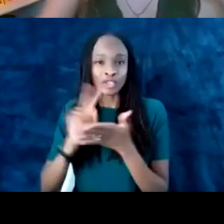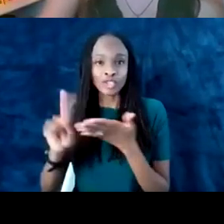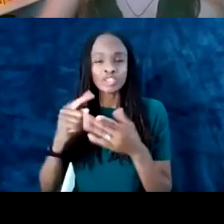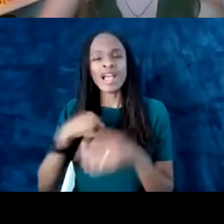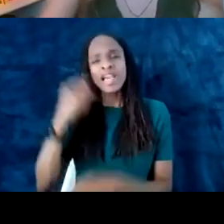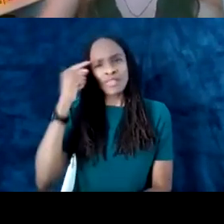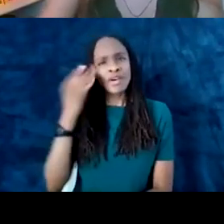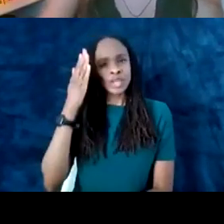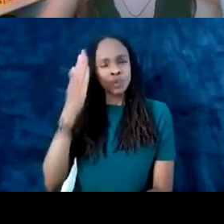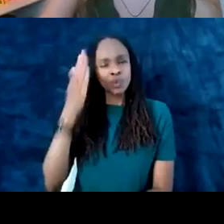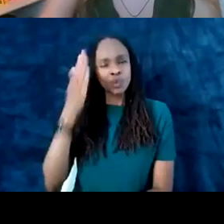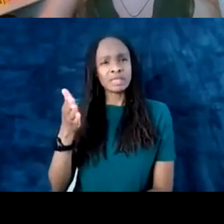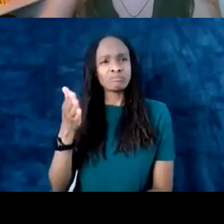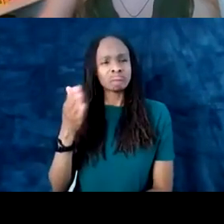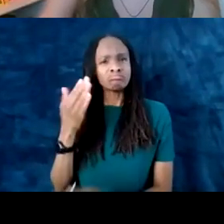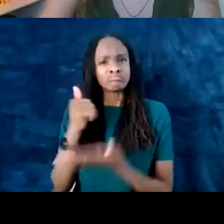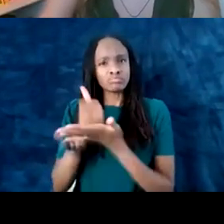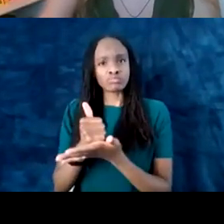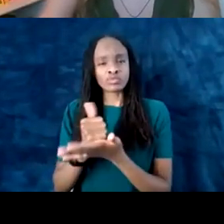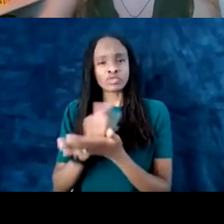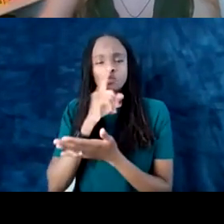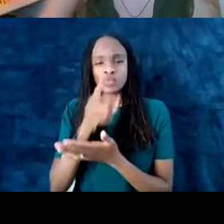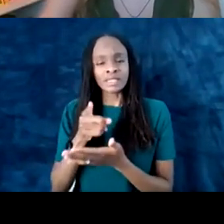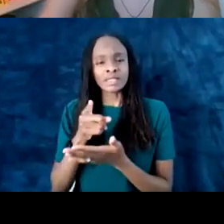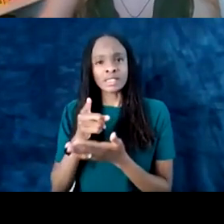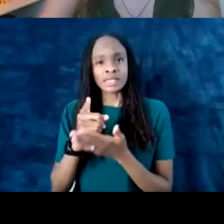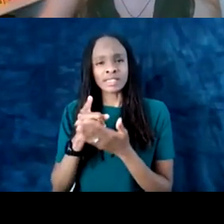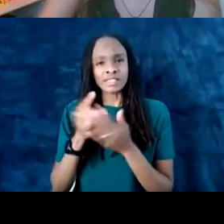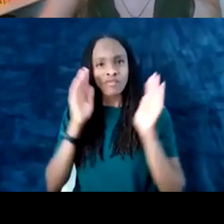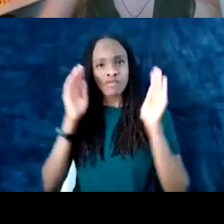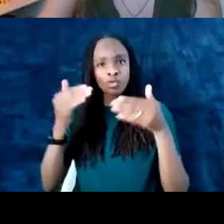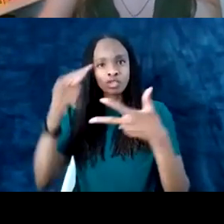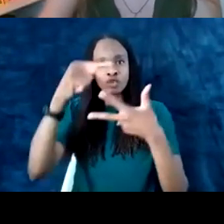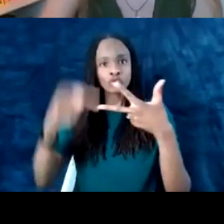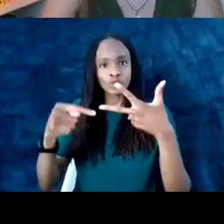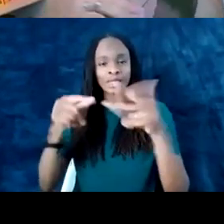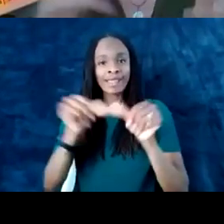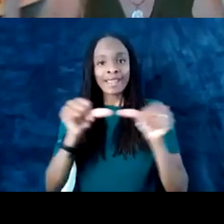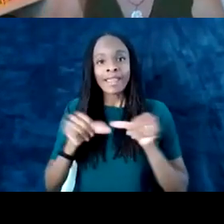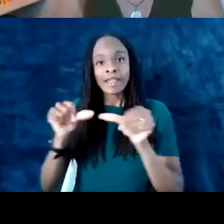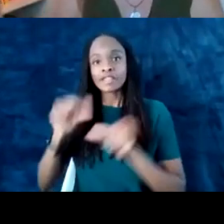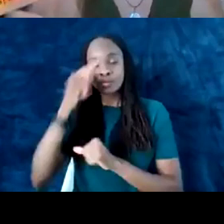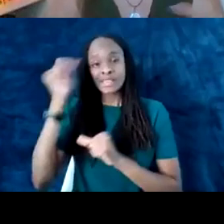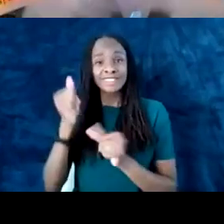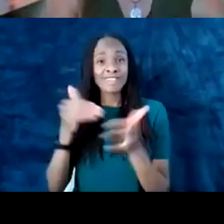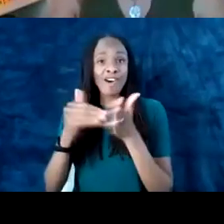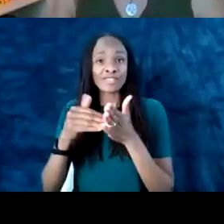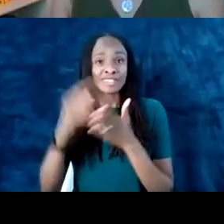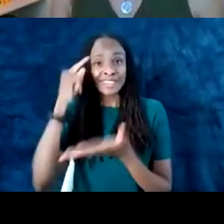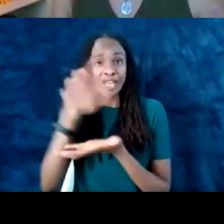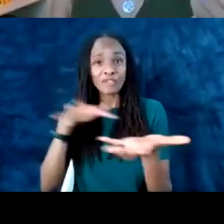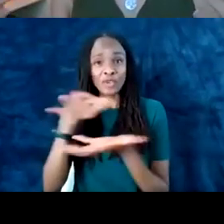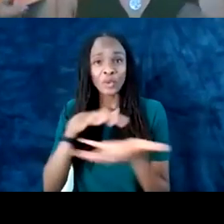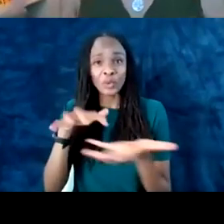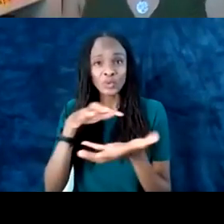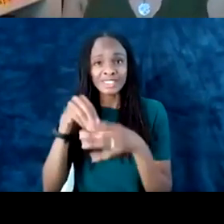be possibly useful to kind of drill down into those three areas, because they're often confused out